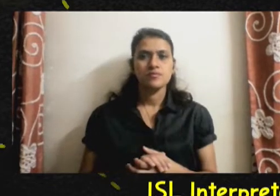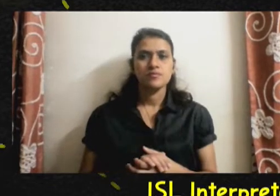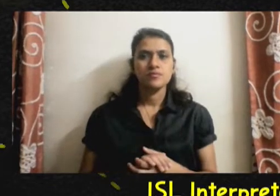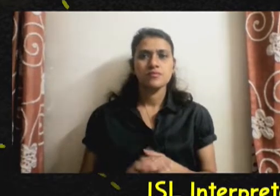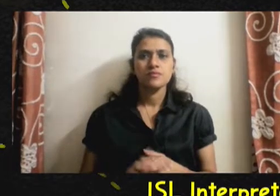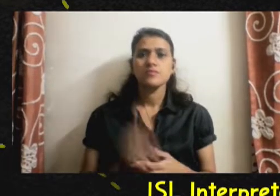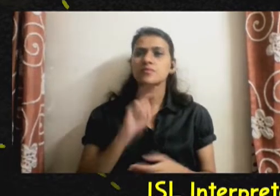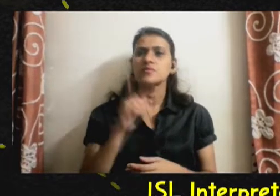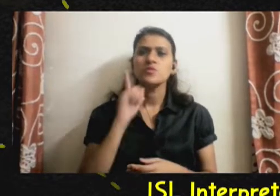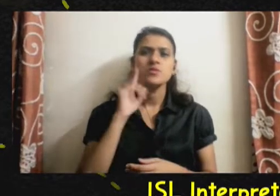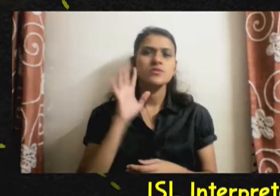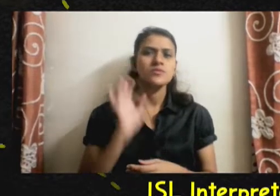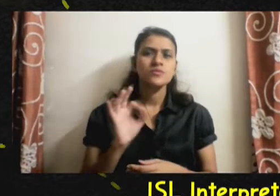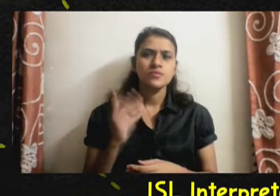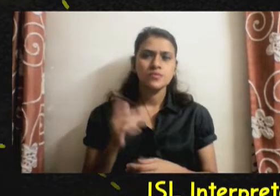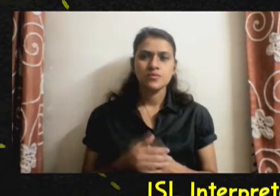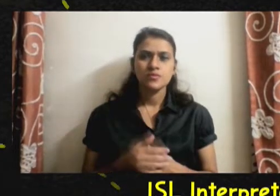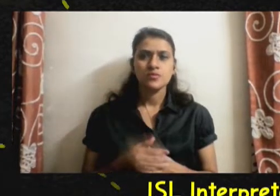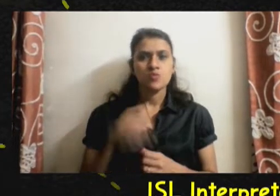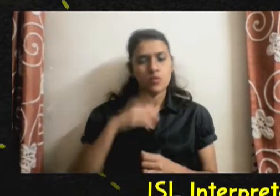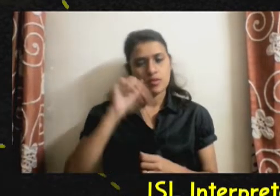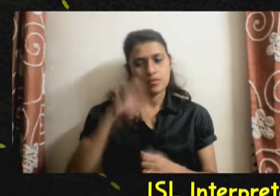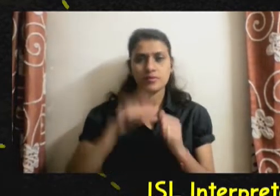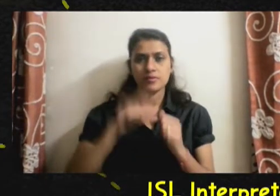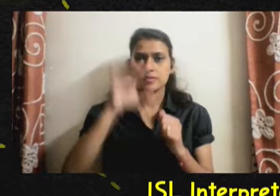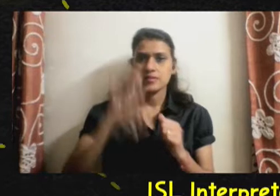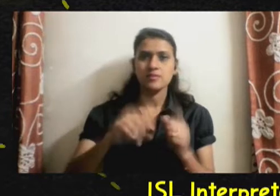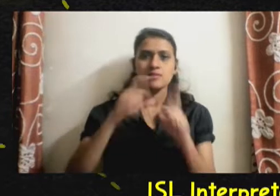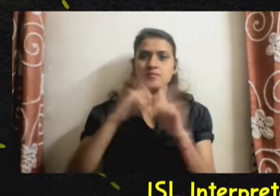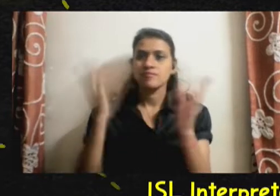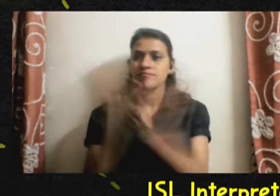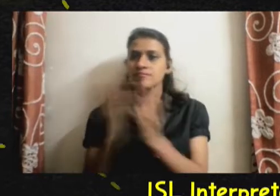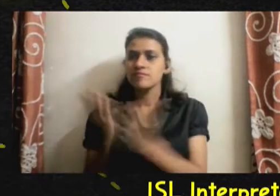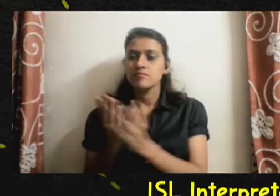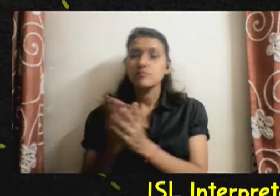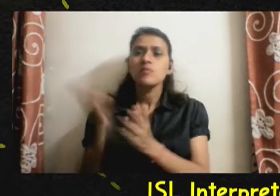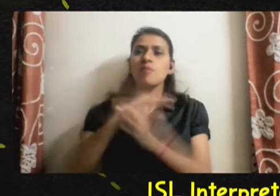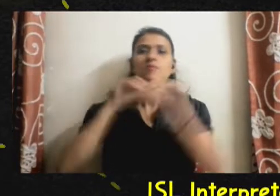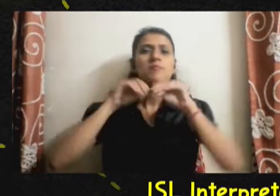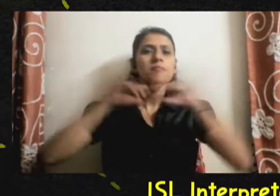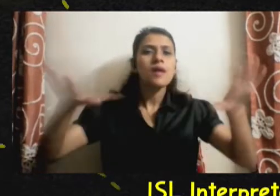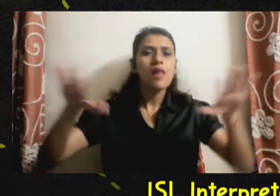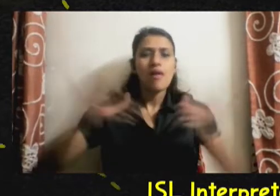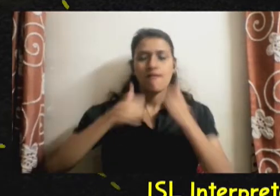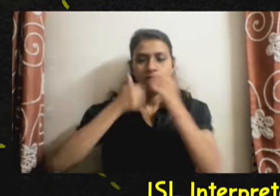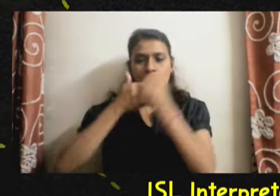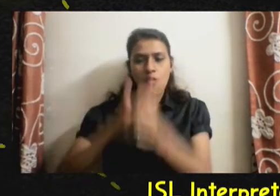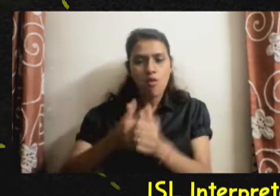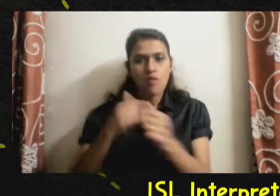think what's important also is that we're really accessing data that's already public. So, you know, a lot of times people think